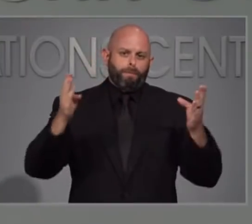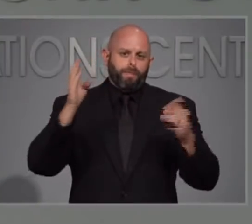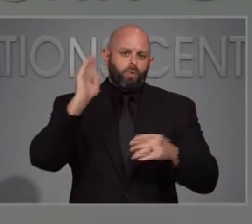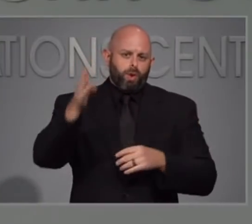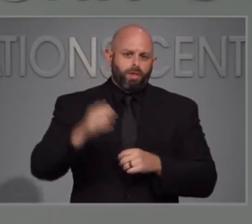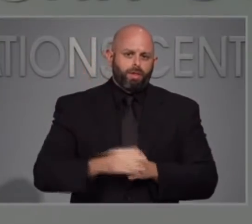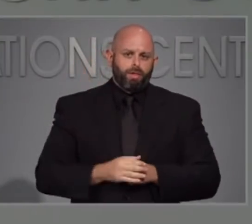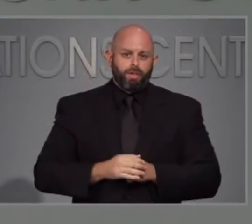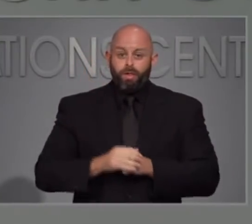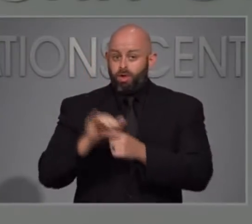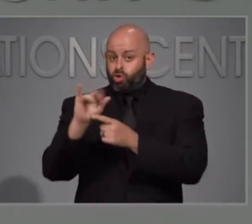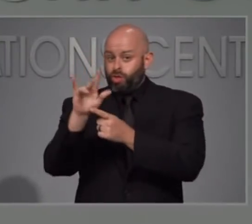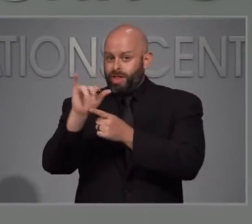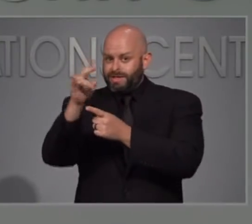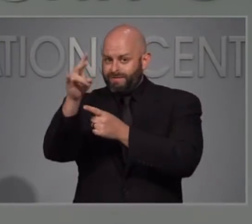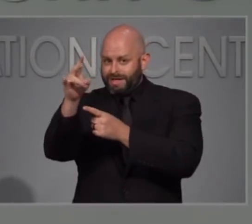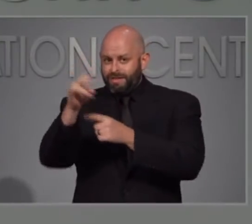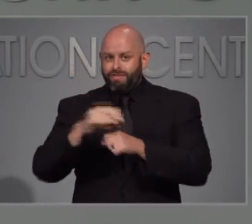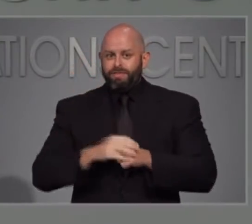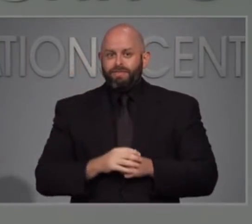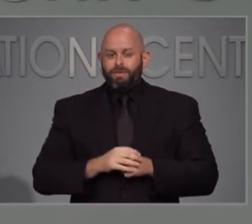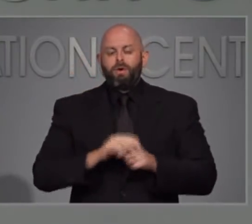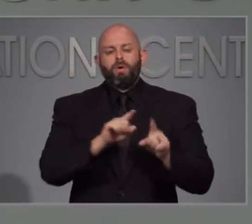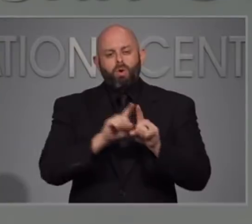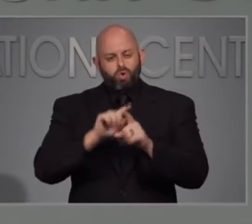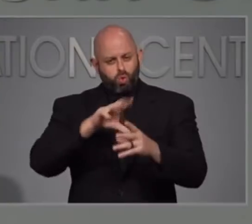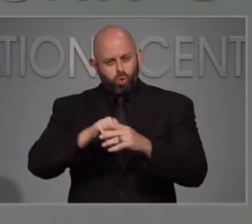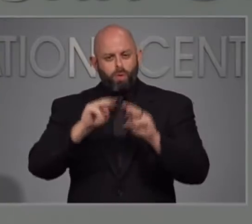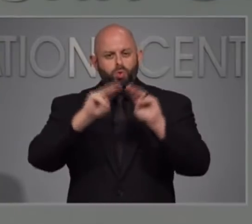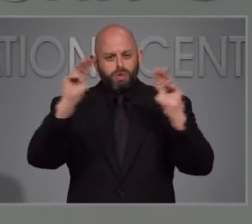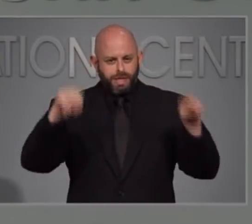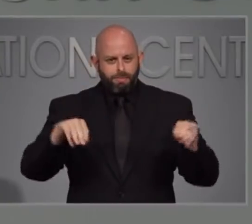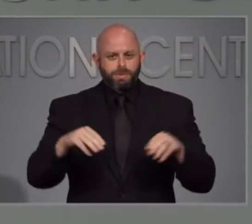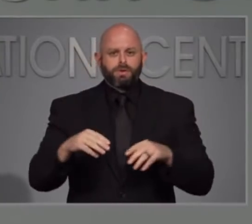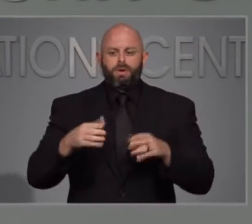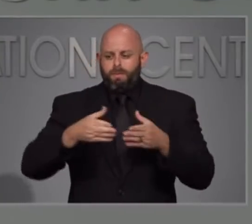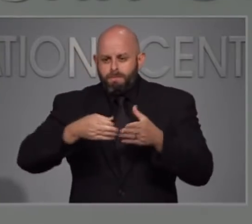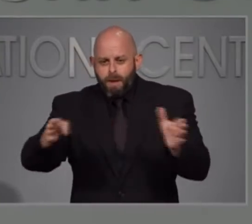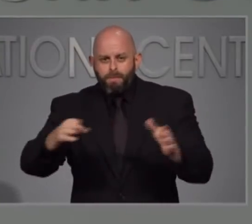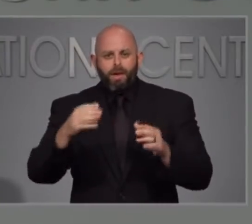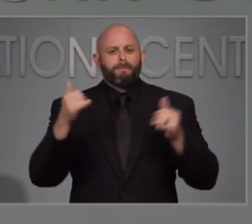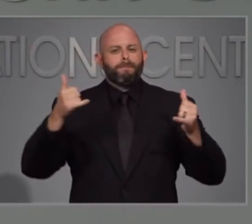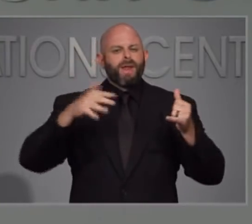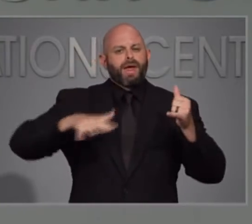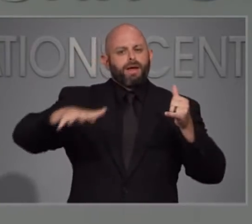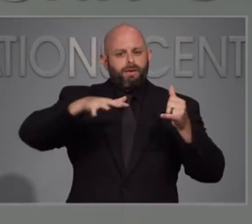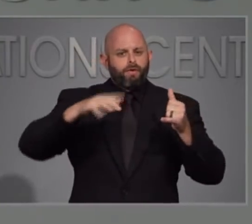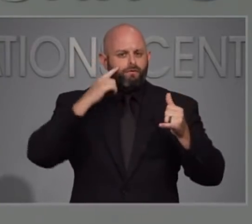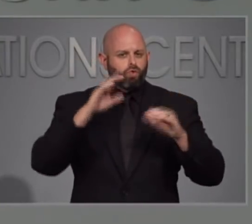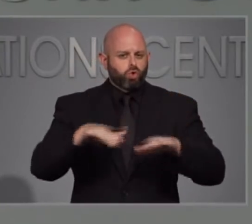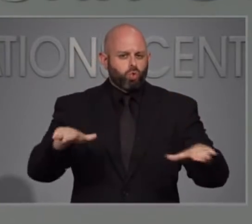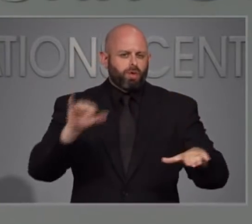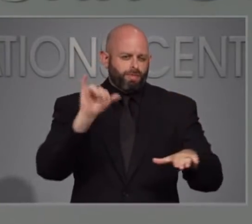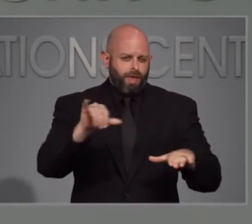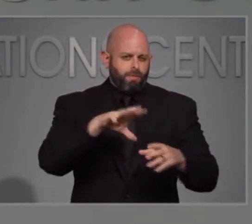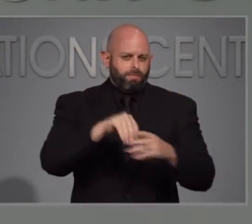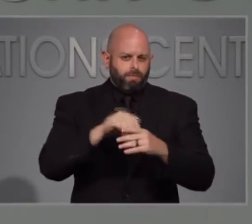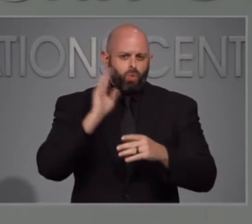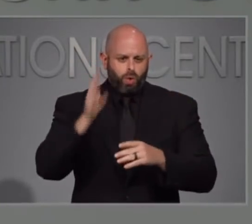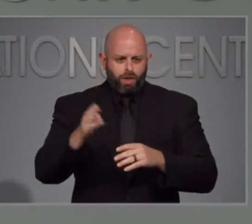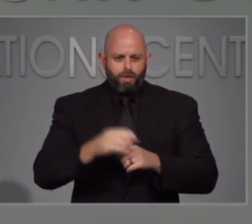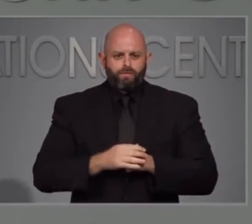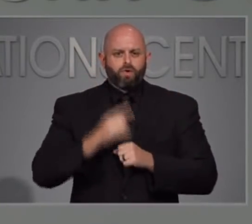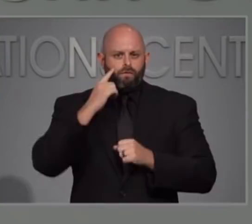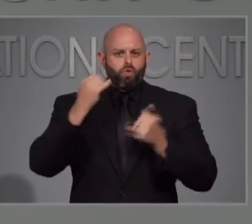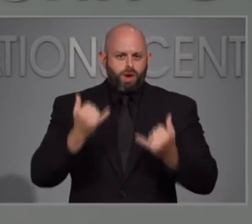fitness centers, museums, and public playgrounds. That is the plan right now. As for face coverings, we